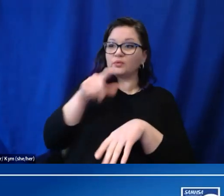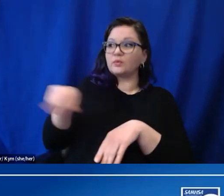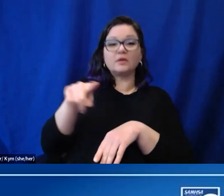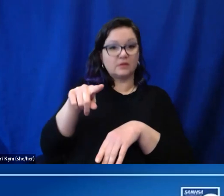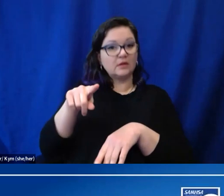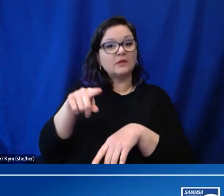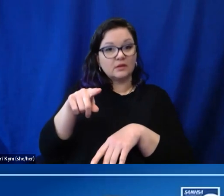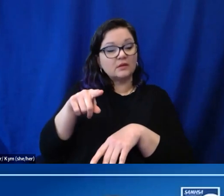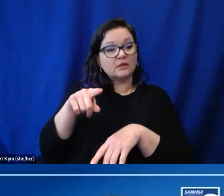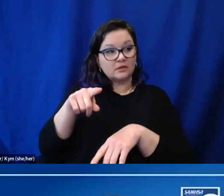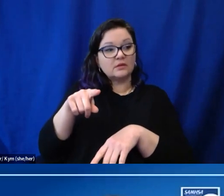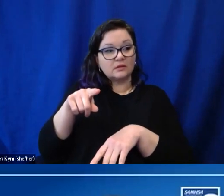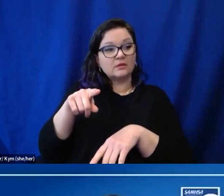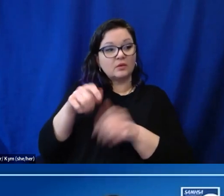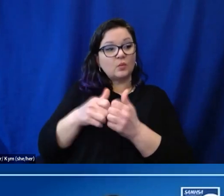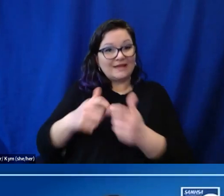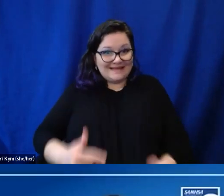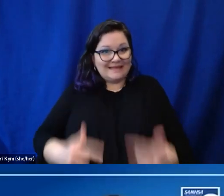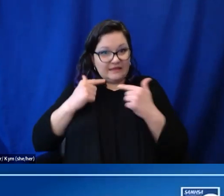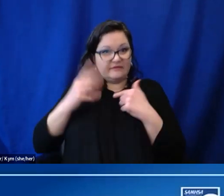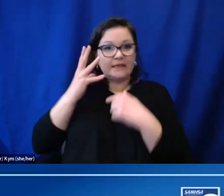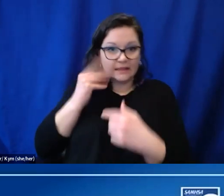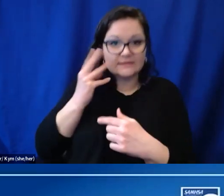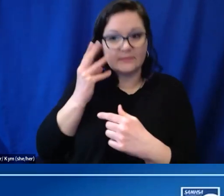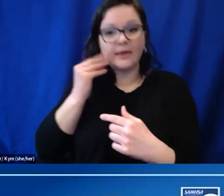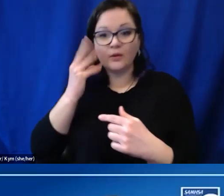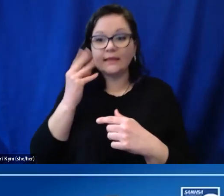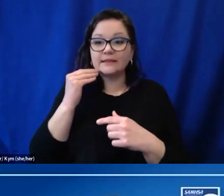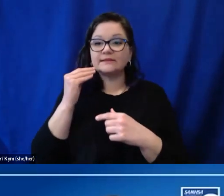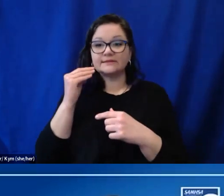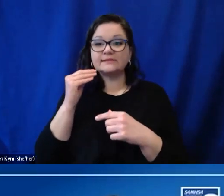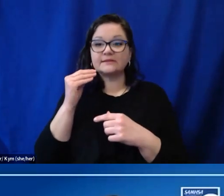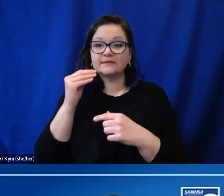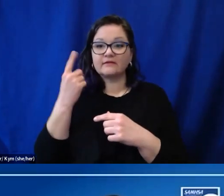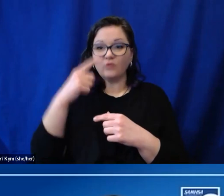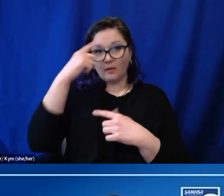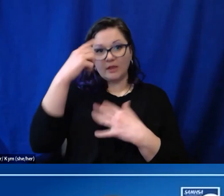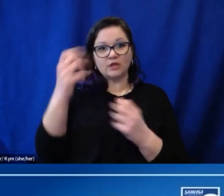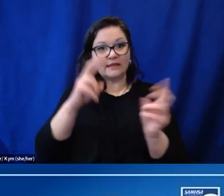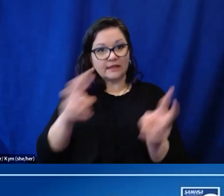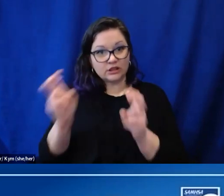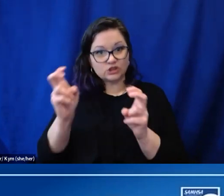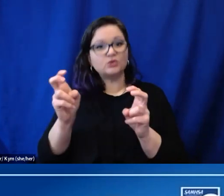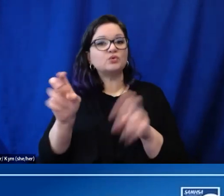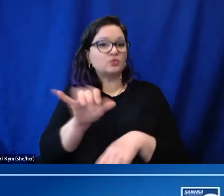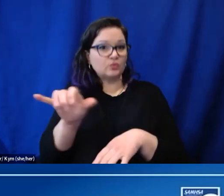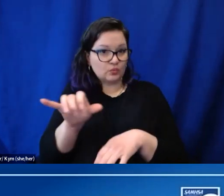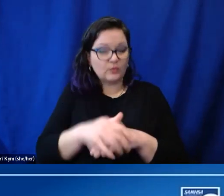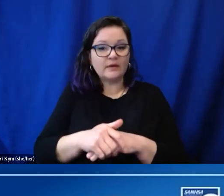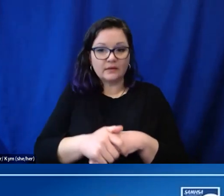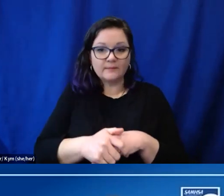are with living experience of mental health issues as well. So